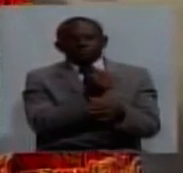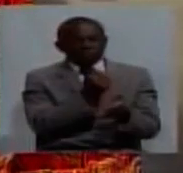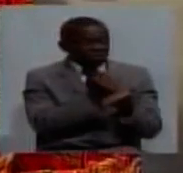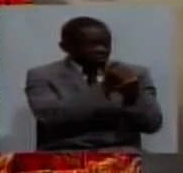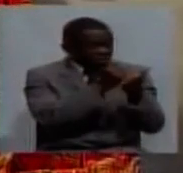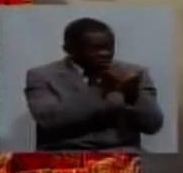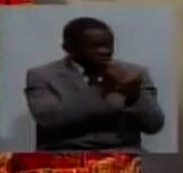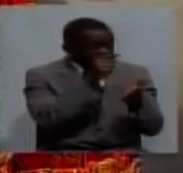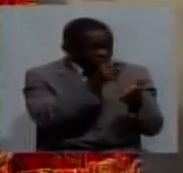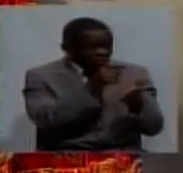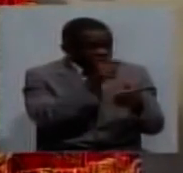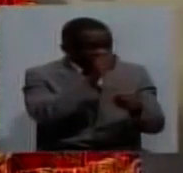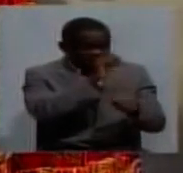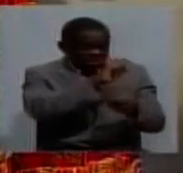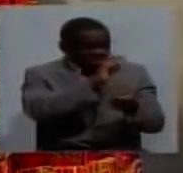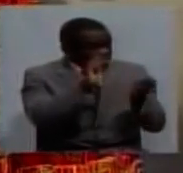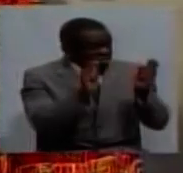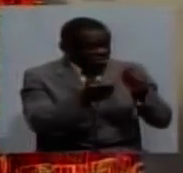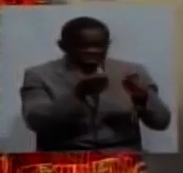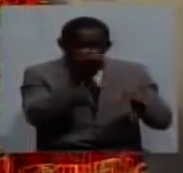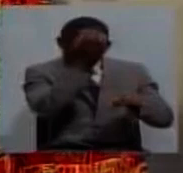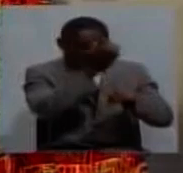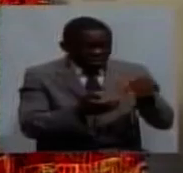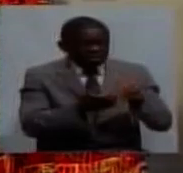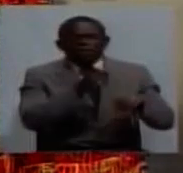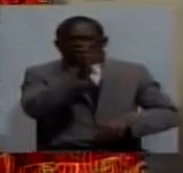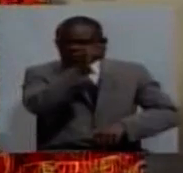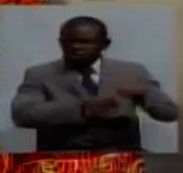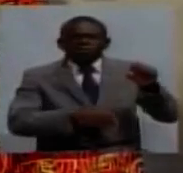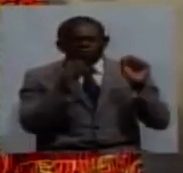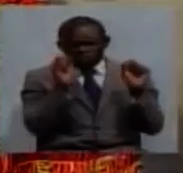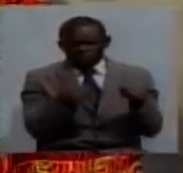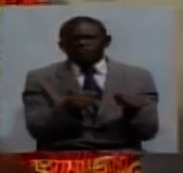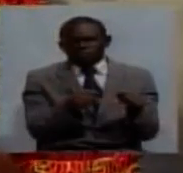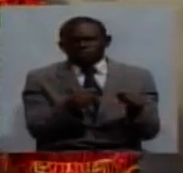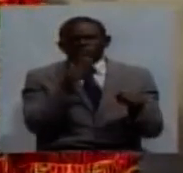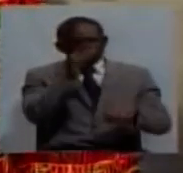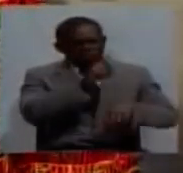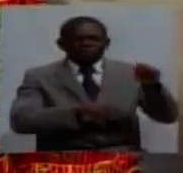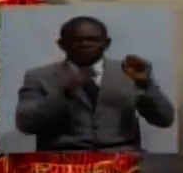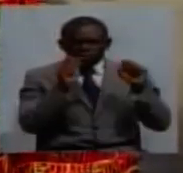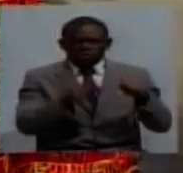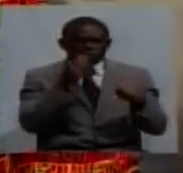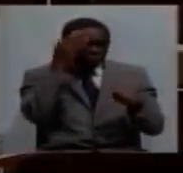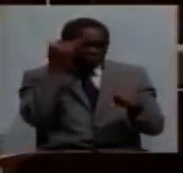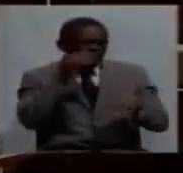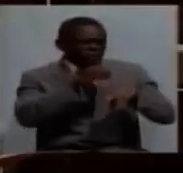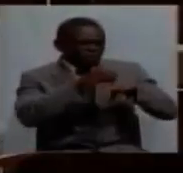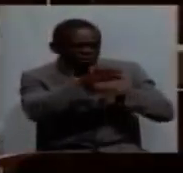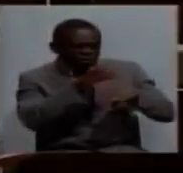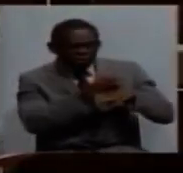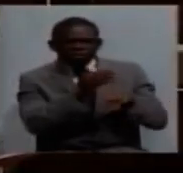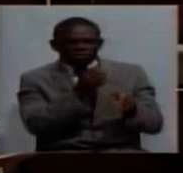are incorrigible, so we're dismissing you. That's a lot of hard work. And it can take away your energy